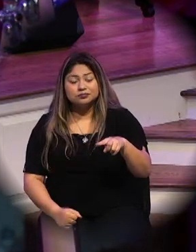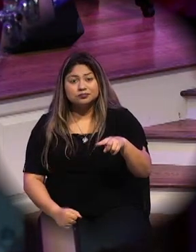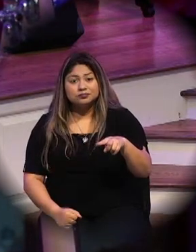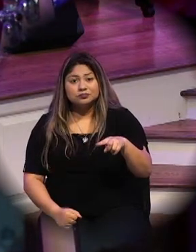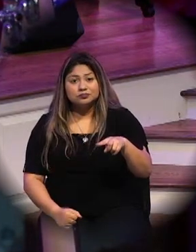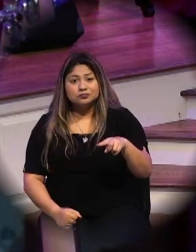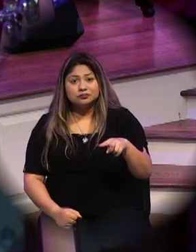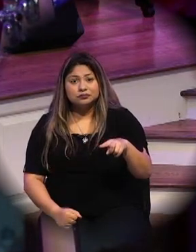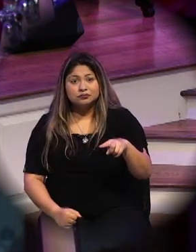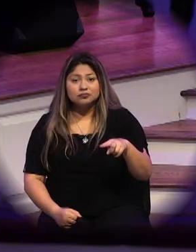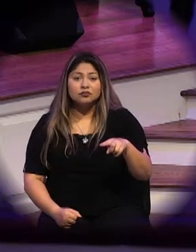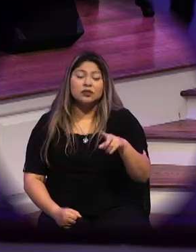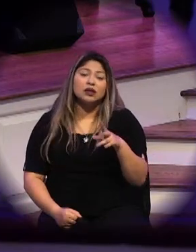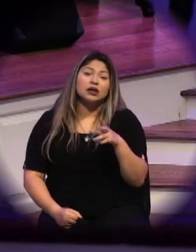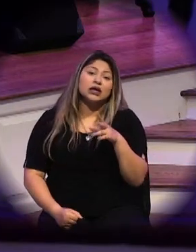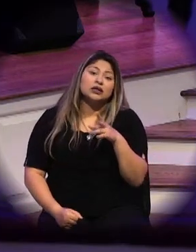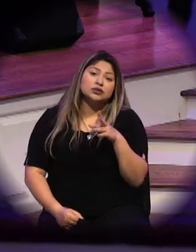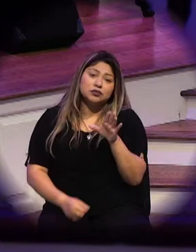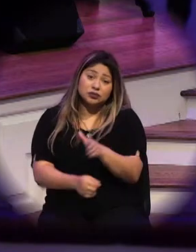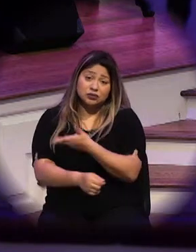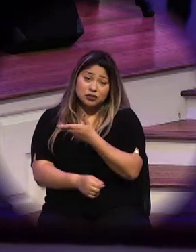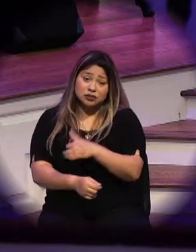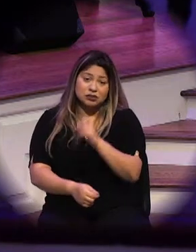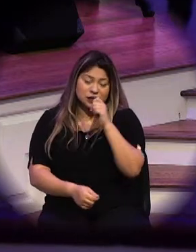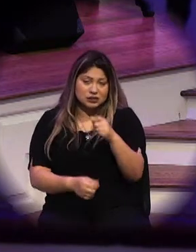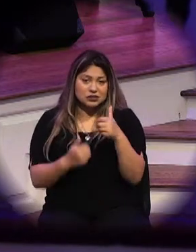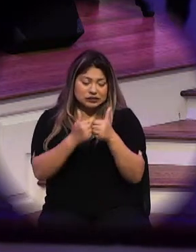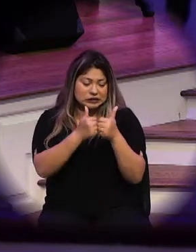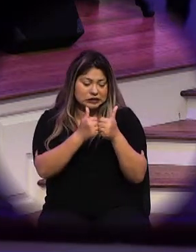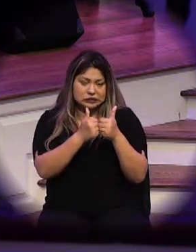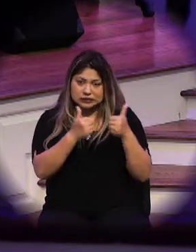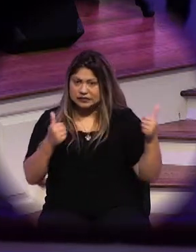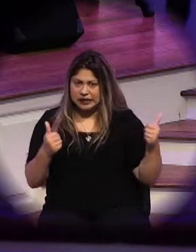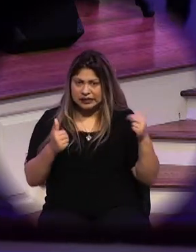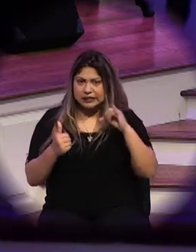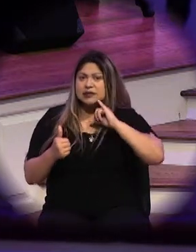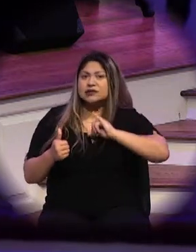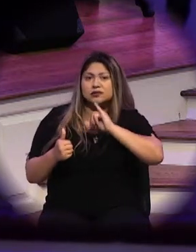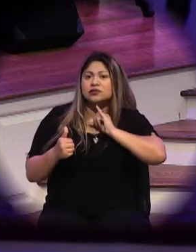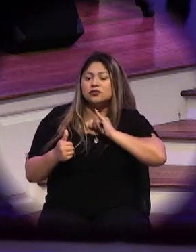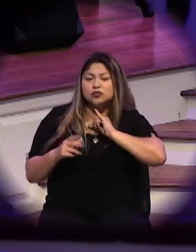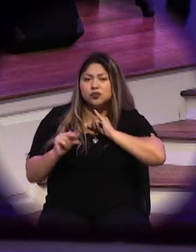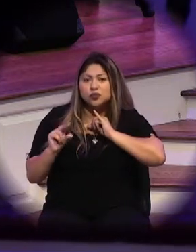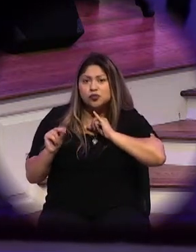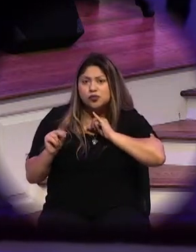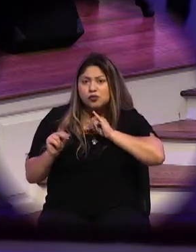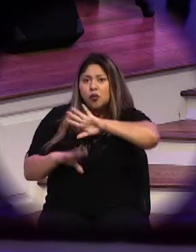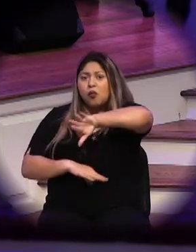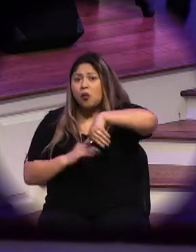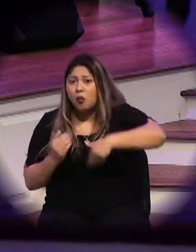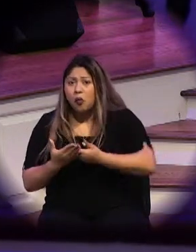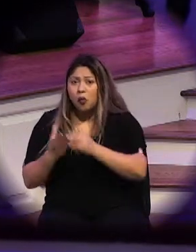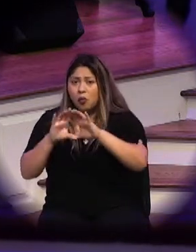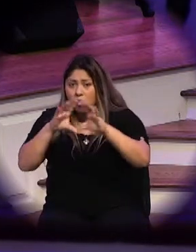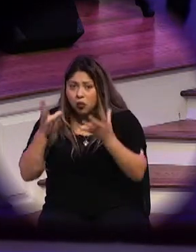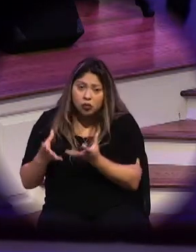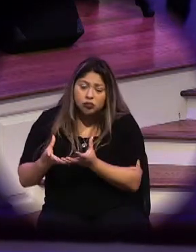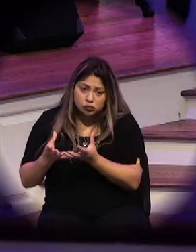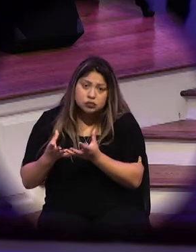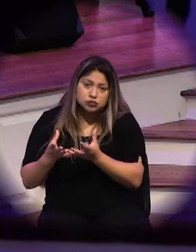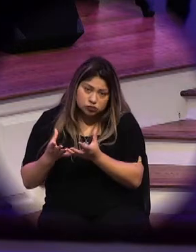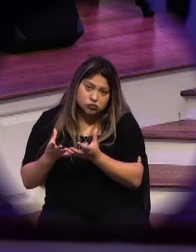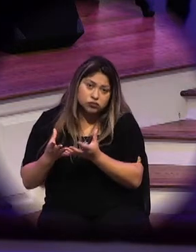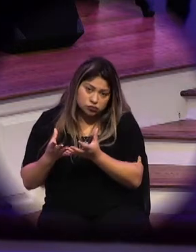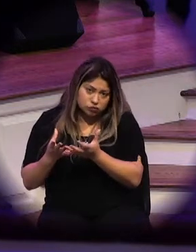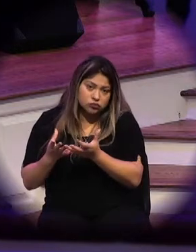verse 4, to shout for joy to the Lord. Joy to the Lord. Burst into jubilant song.